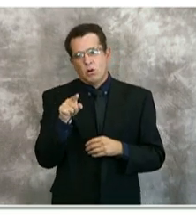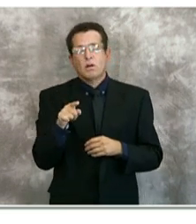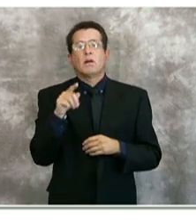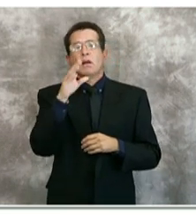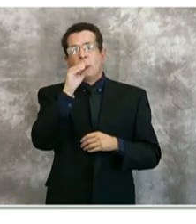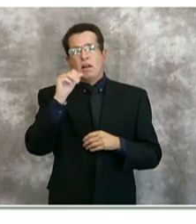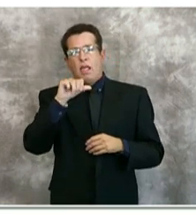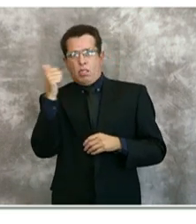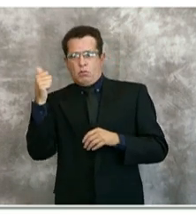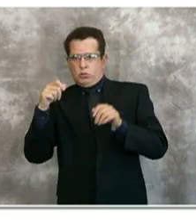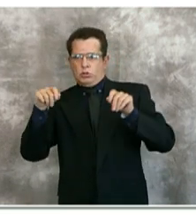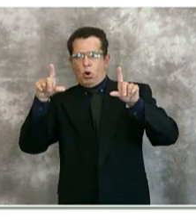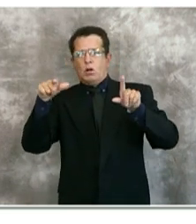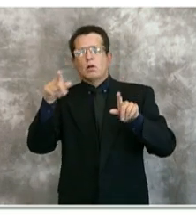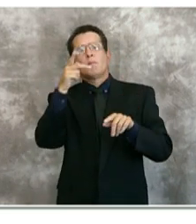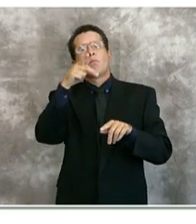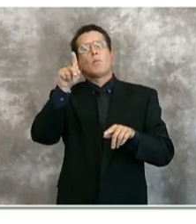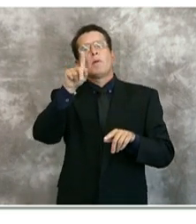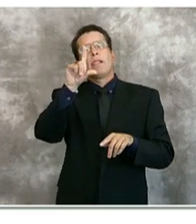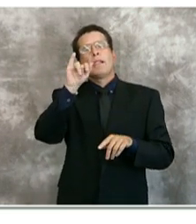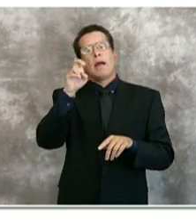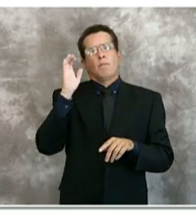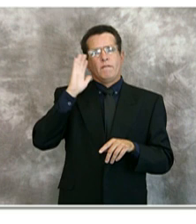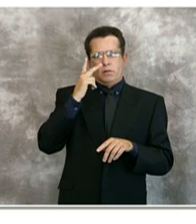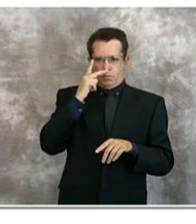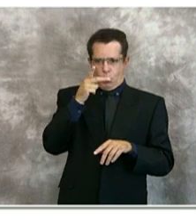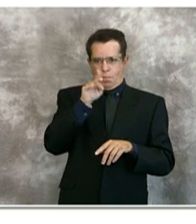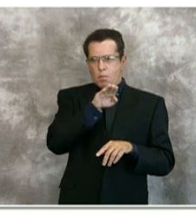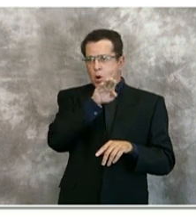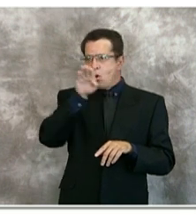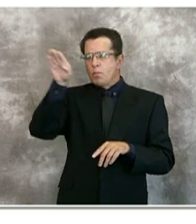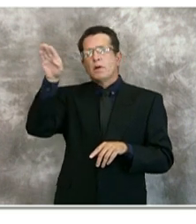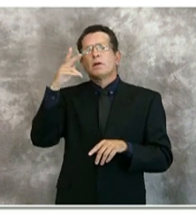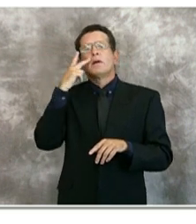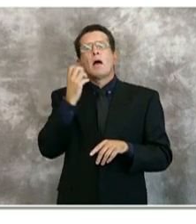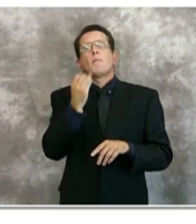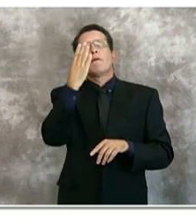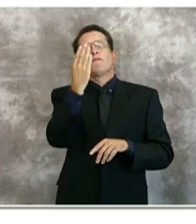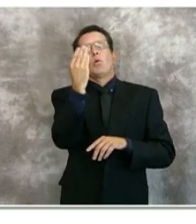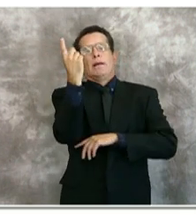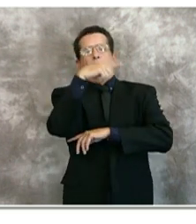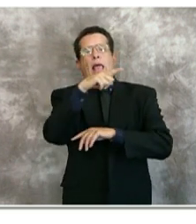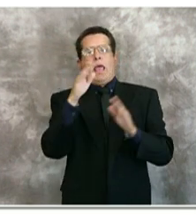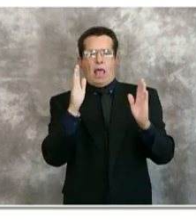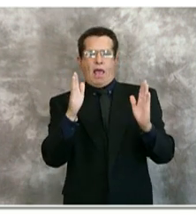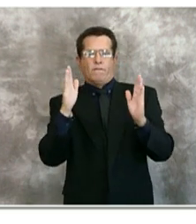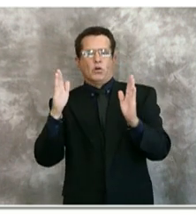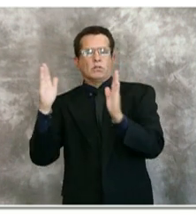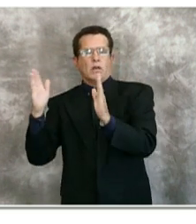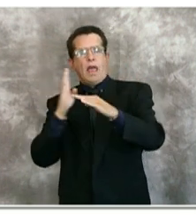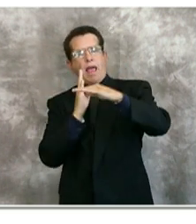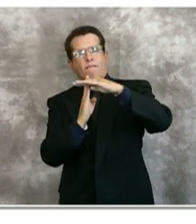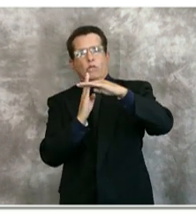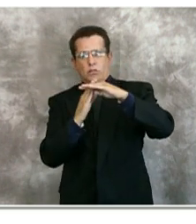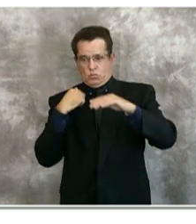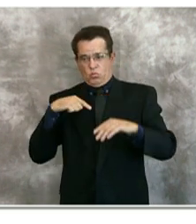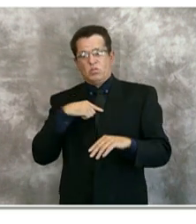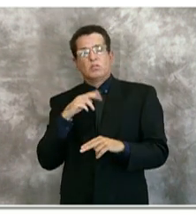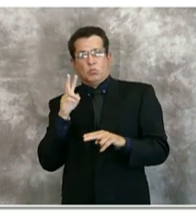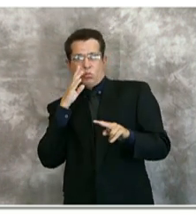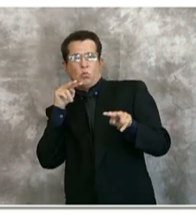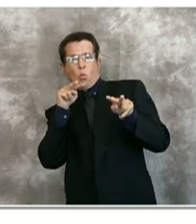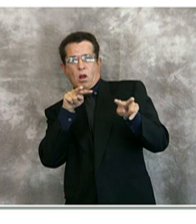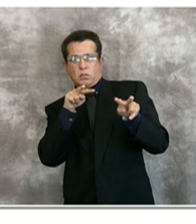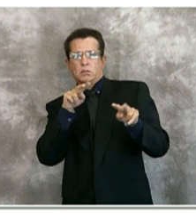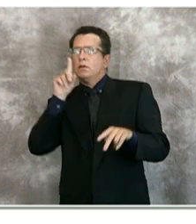of positive. The purple line, which you're used to seeing, is a 14-day rolling average. That is one thing we use internally here at the county, but the